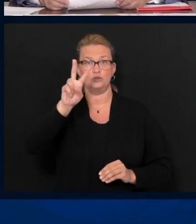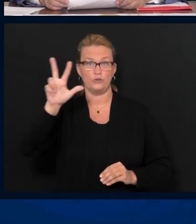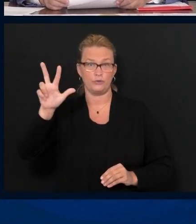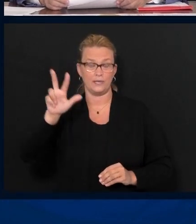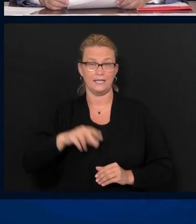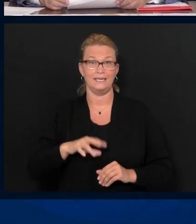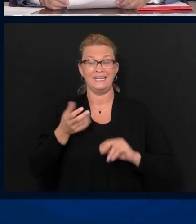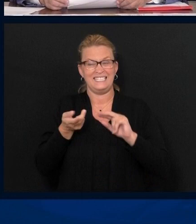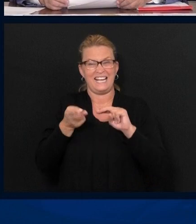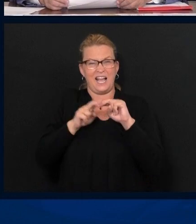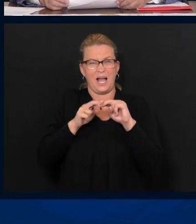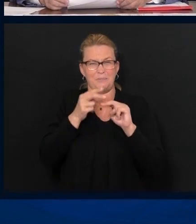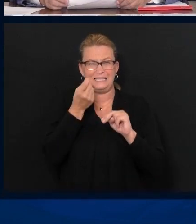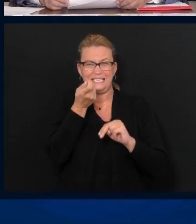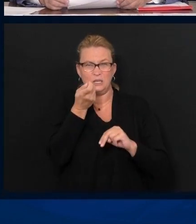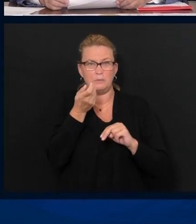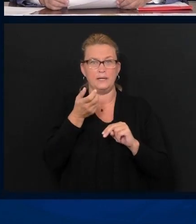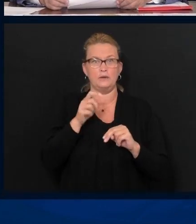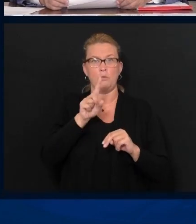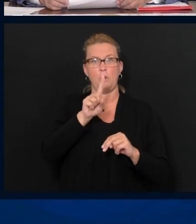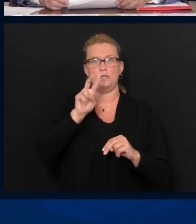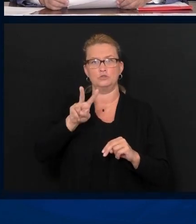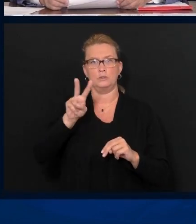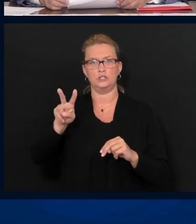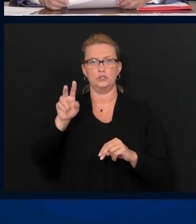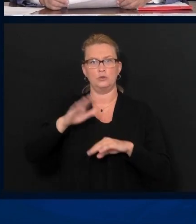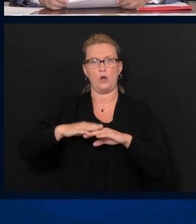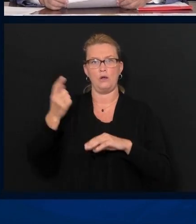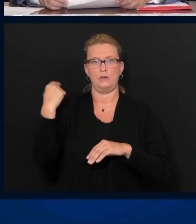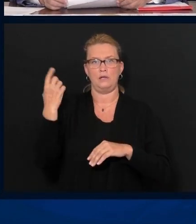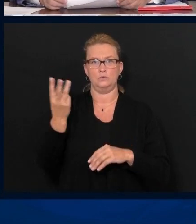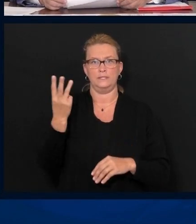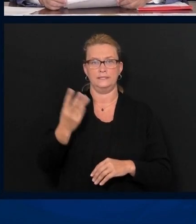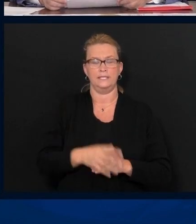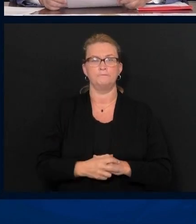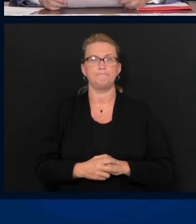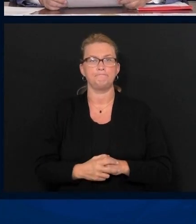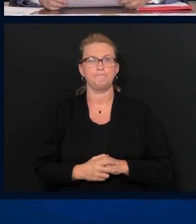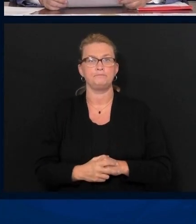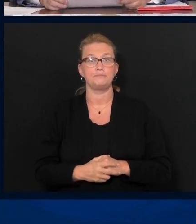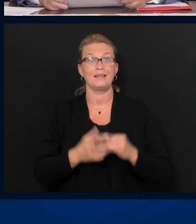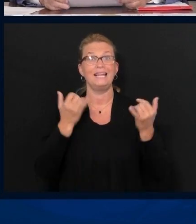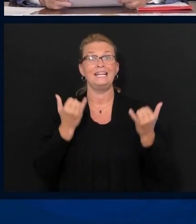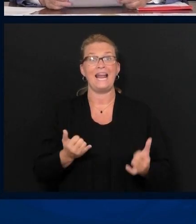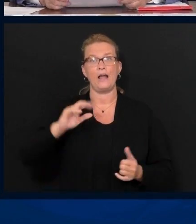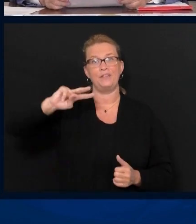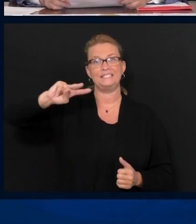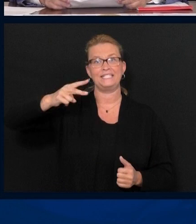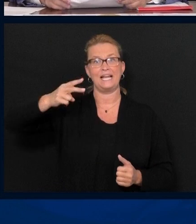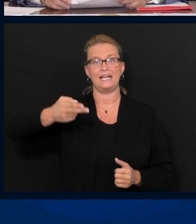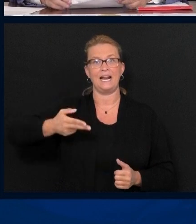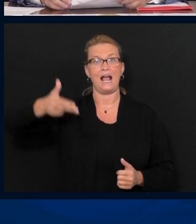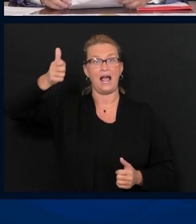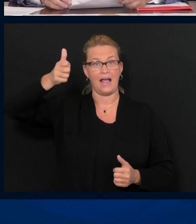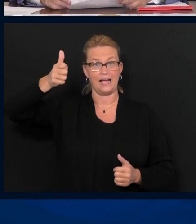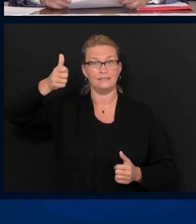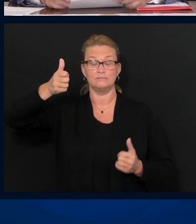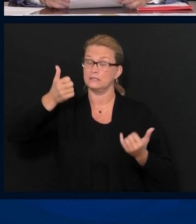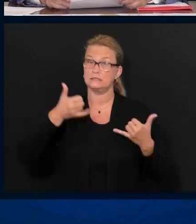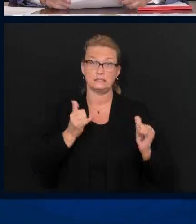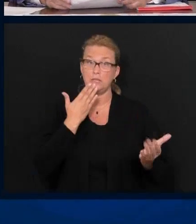It's up slightly. We're at 122 on Wednesday. We're now the second highest, which is